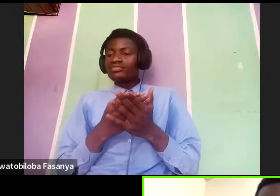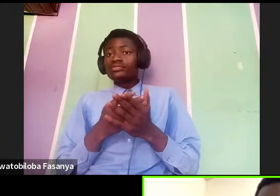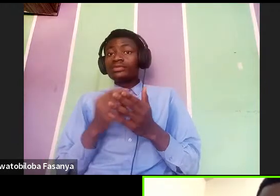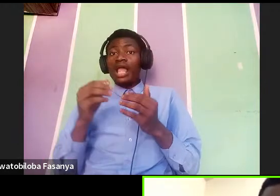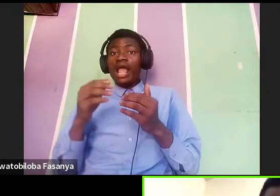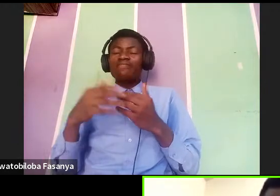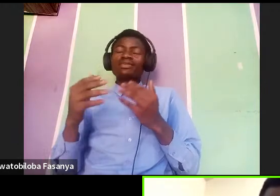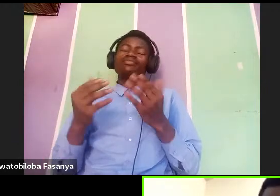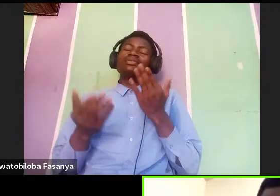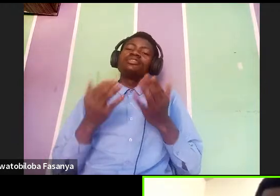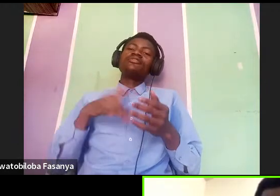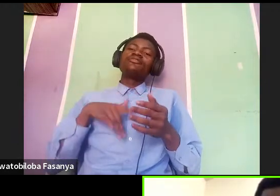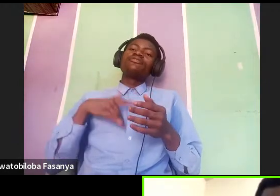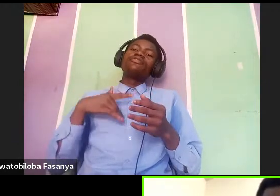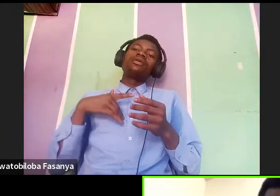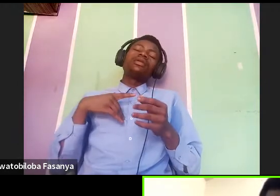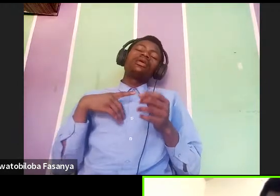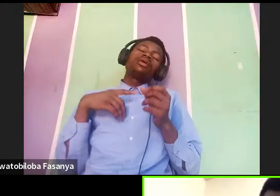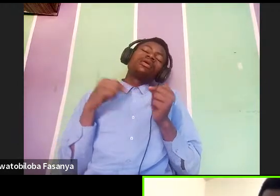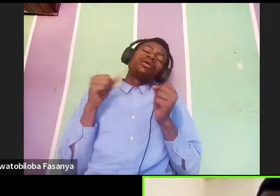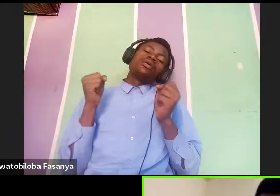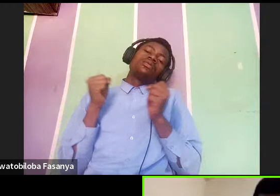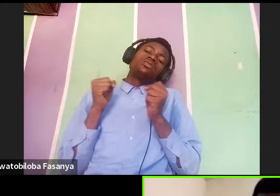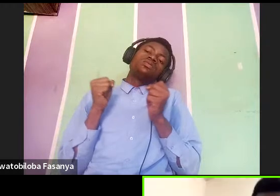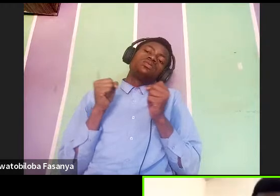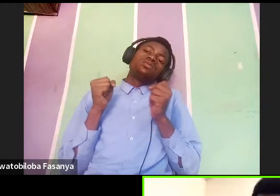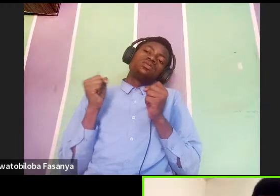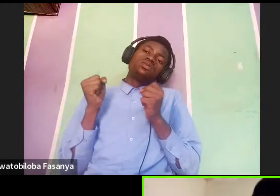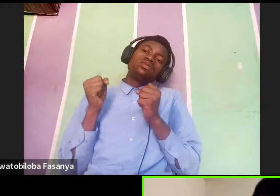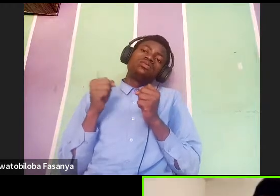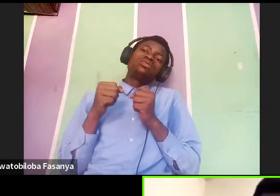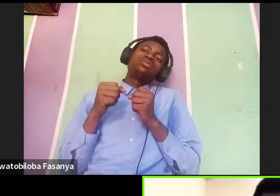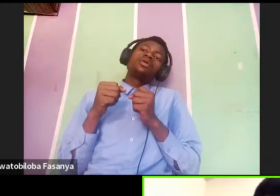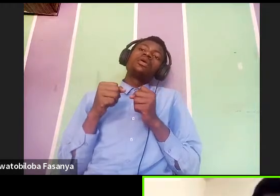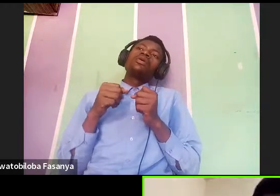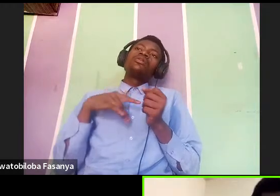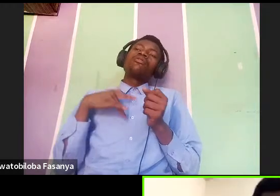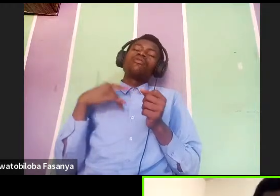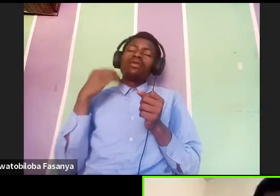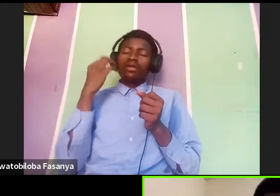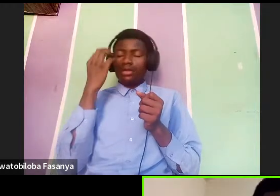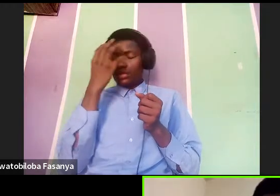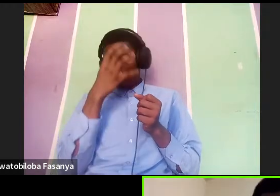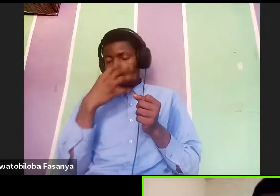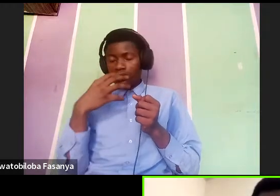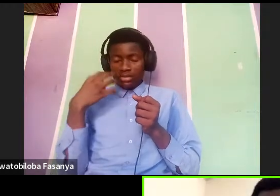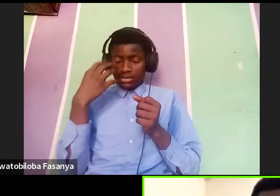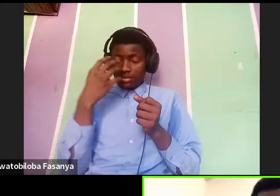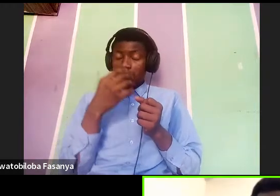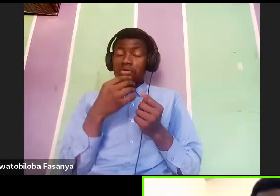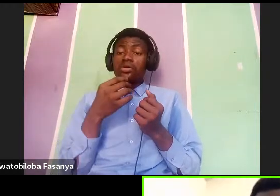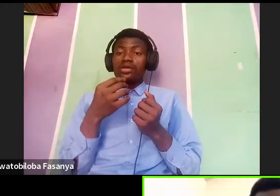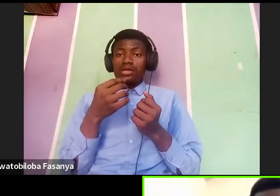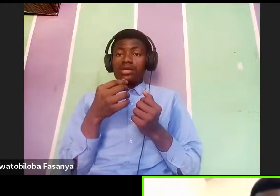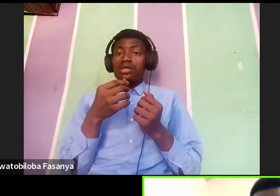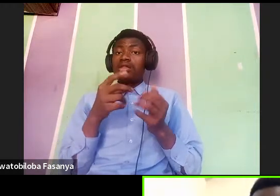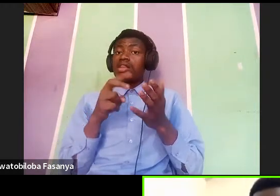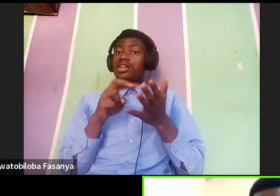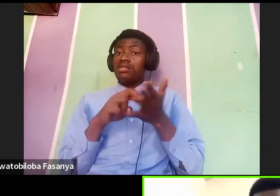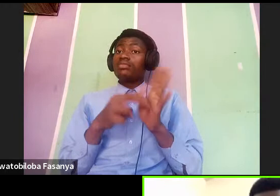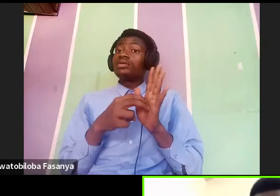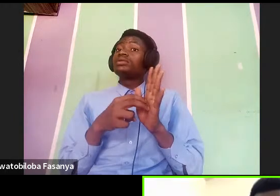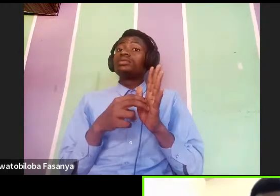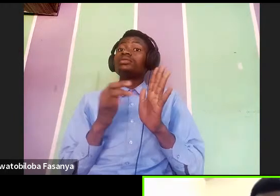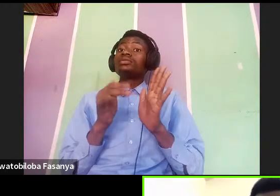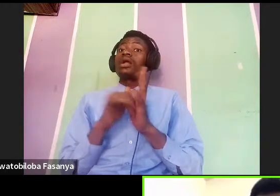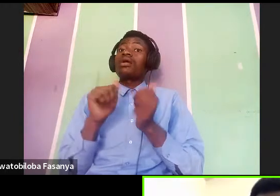and dizzy, feeling very faint, your heart is racing, then it probably means that things may be getting out of hand and all